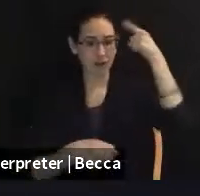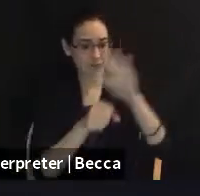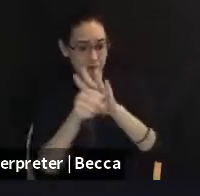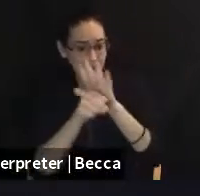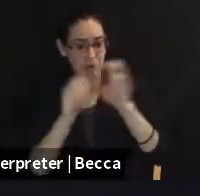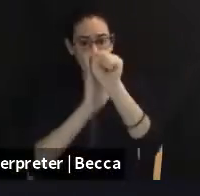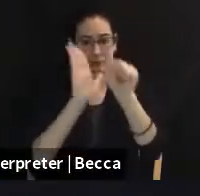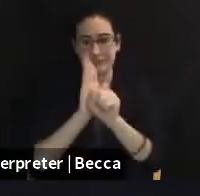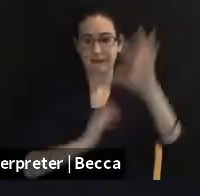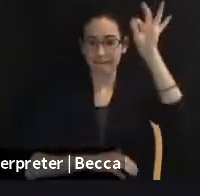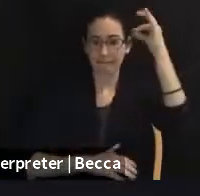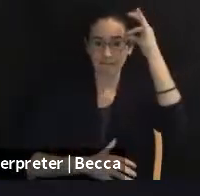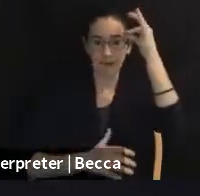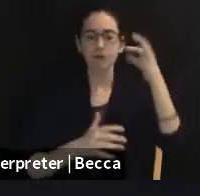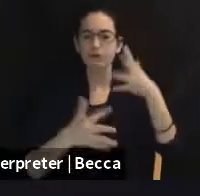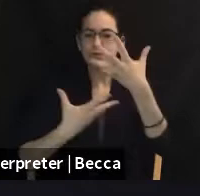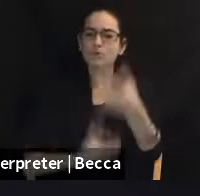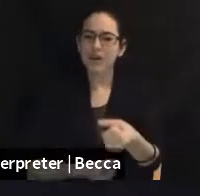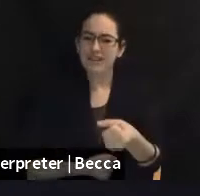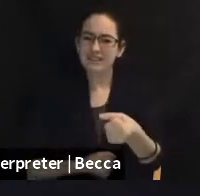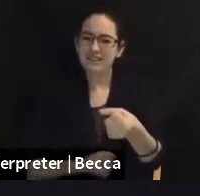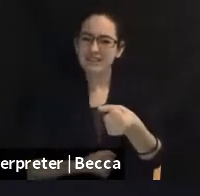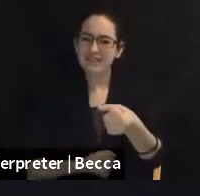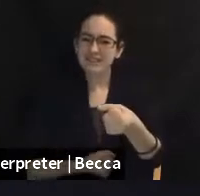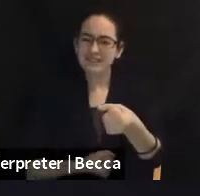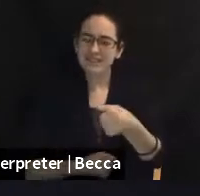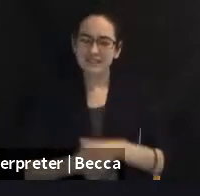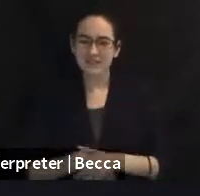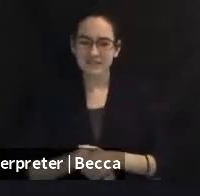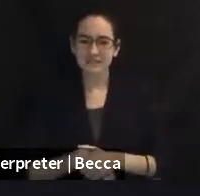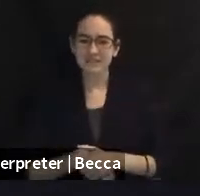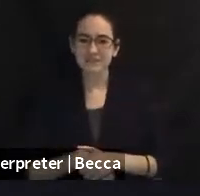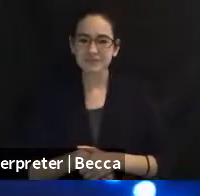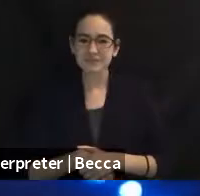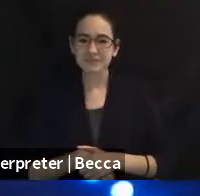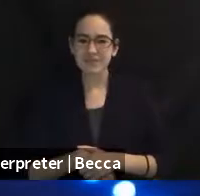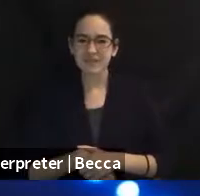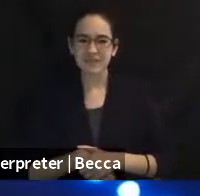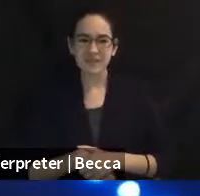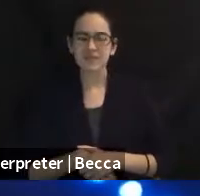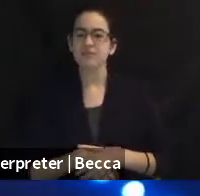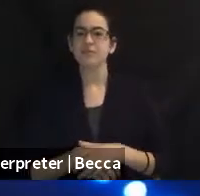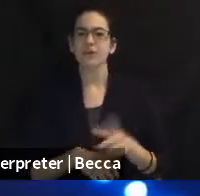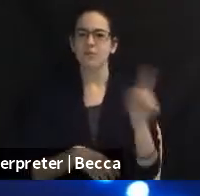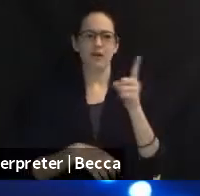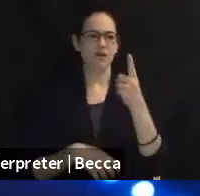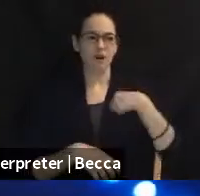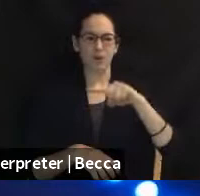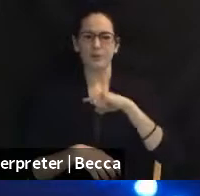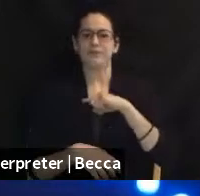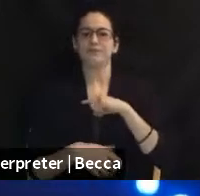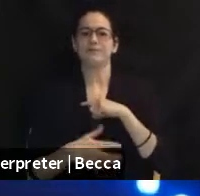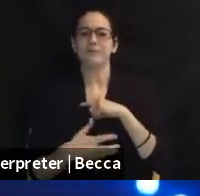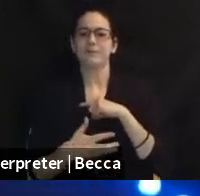state, federal, to trust. And where are we when it comes to trust? And what does